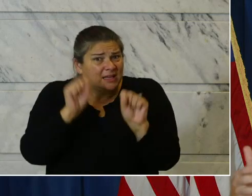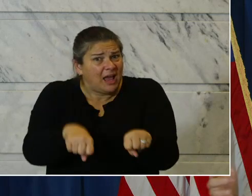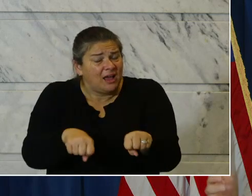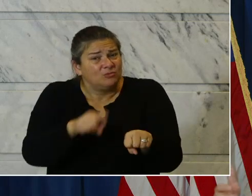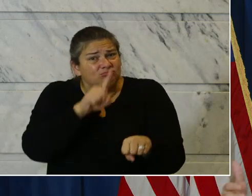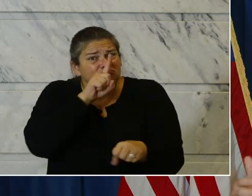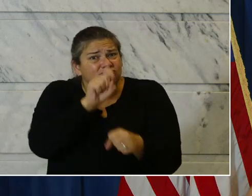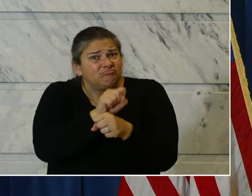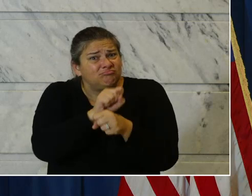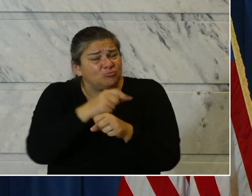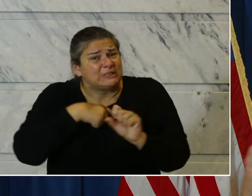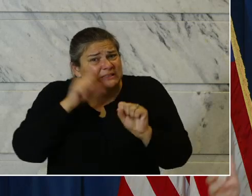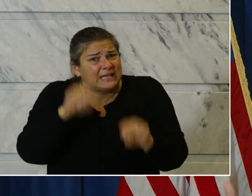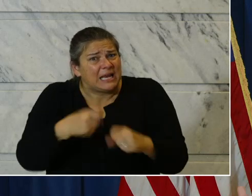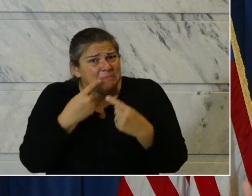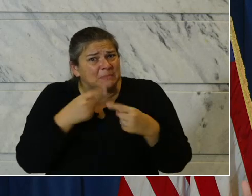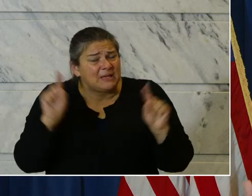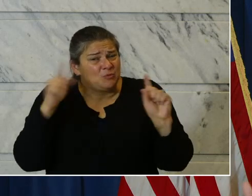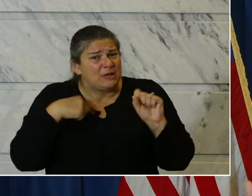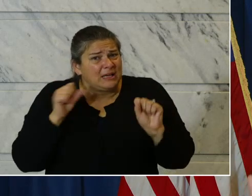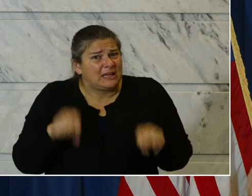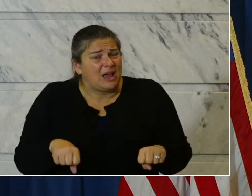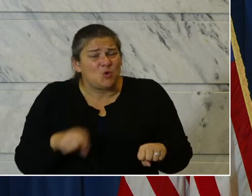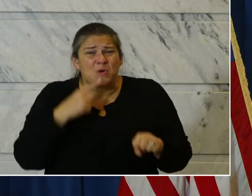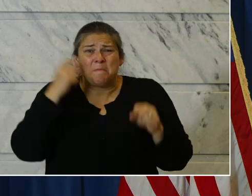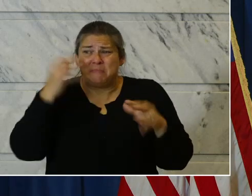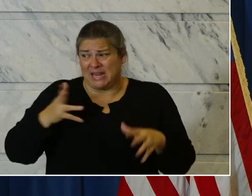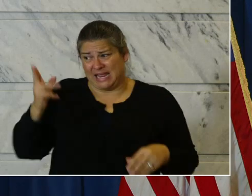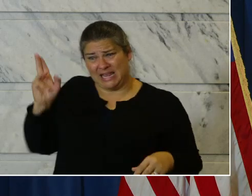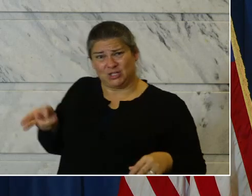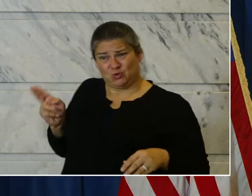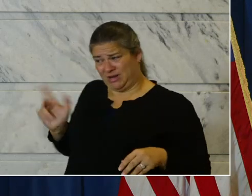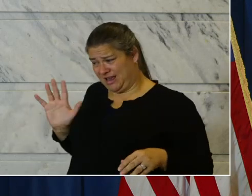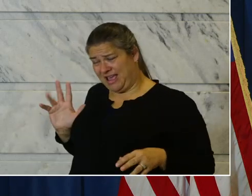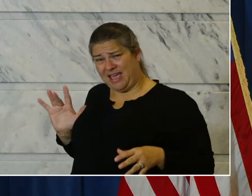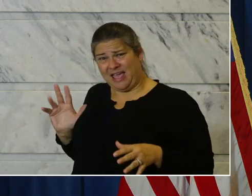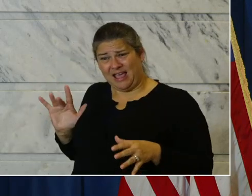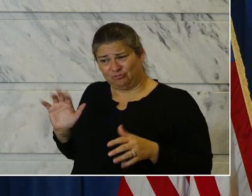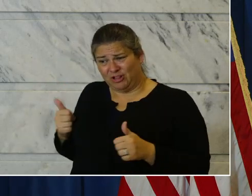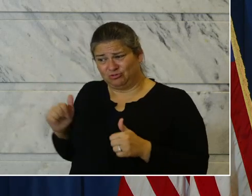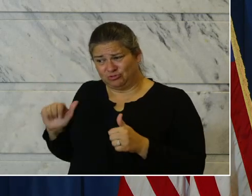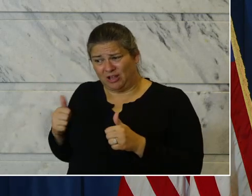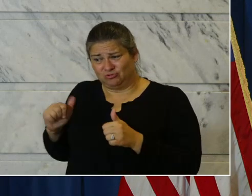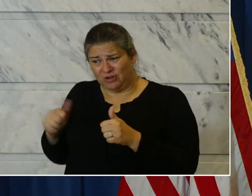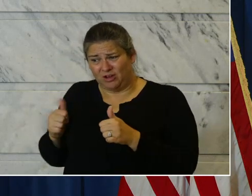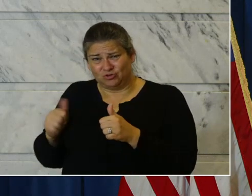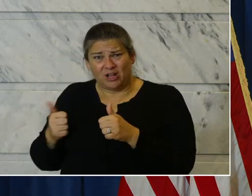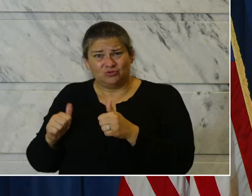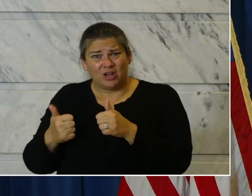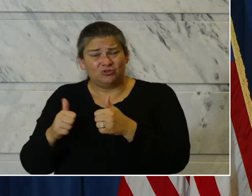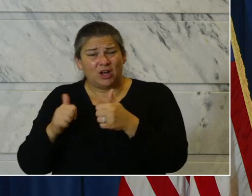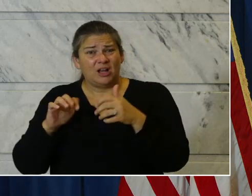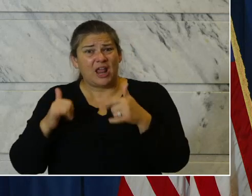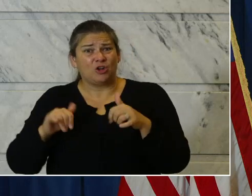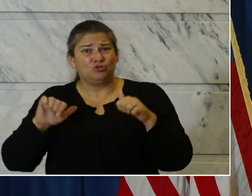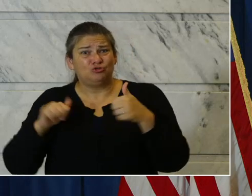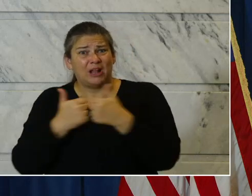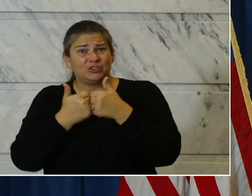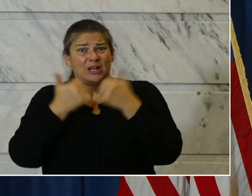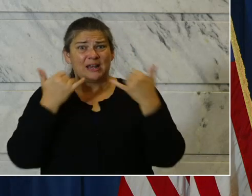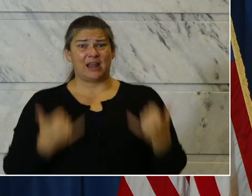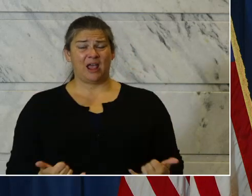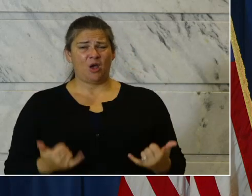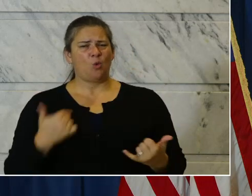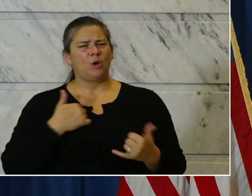Unlike so many challenges that we have faced in history, we're going to make it. But how we go about these next